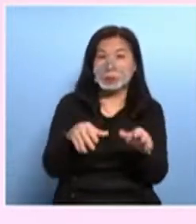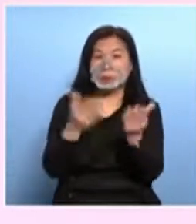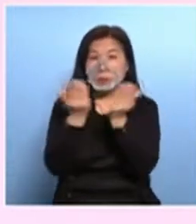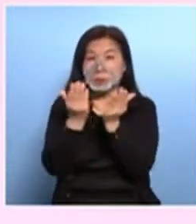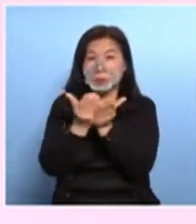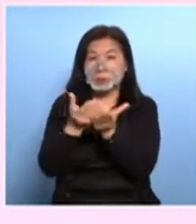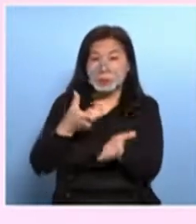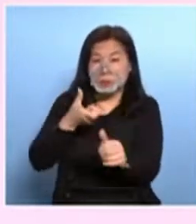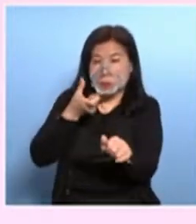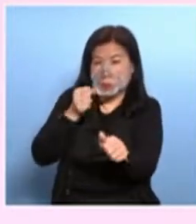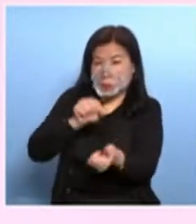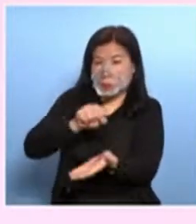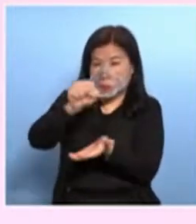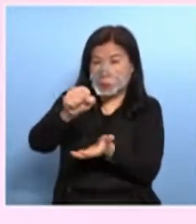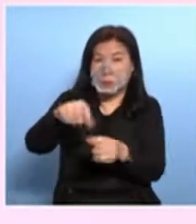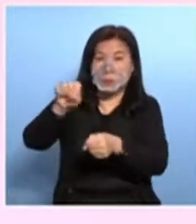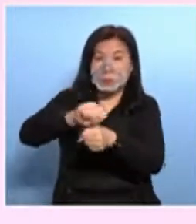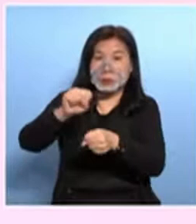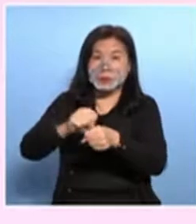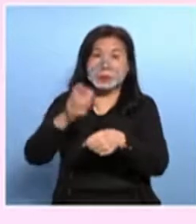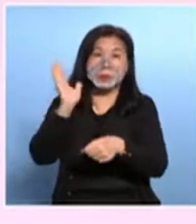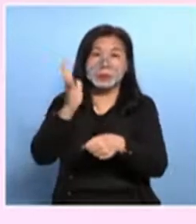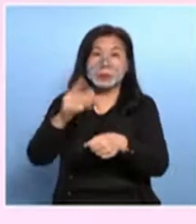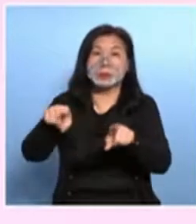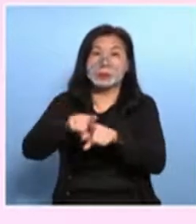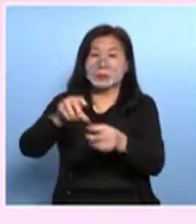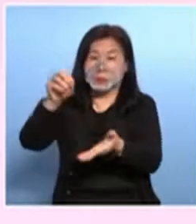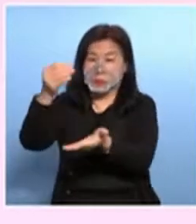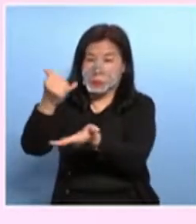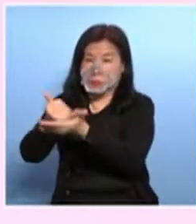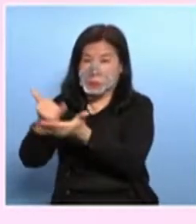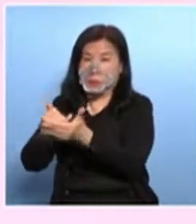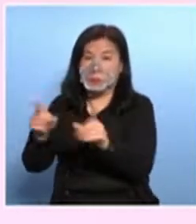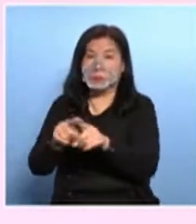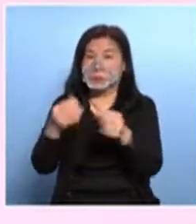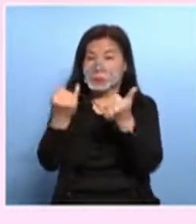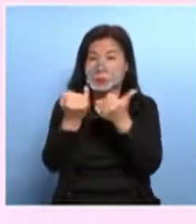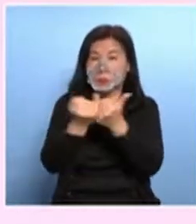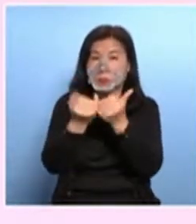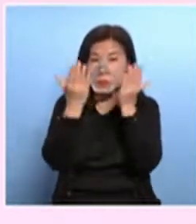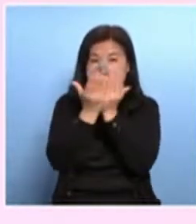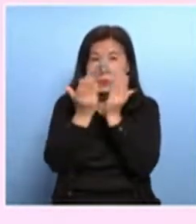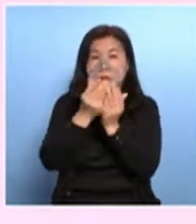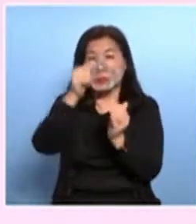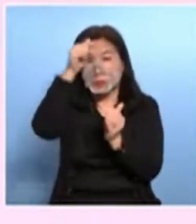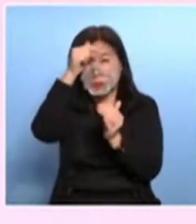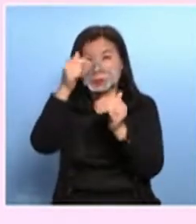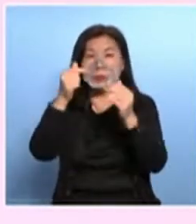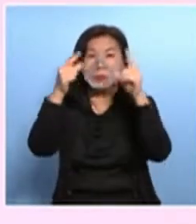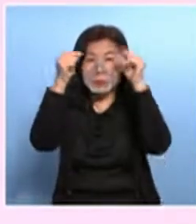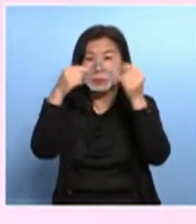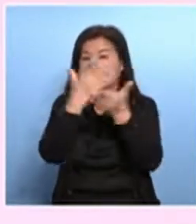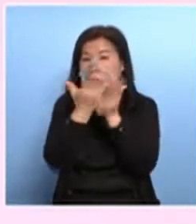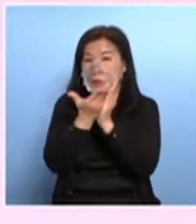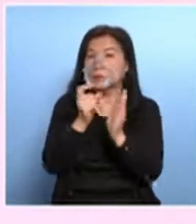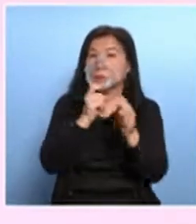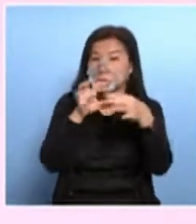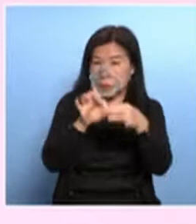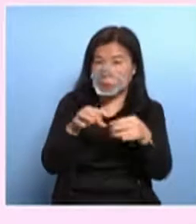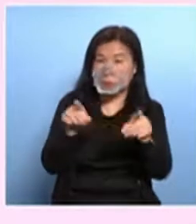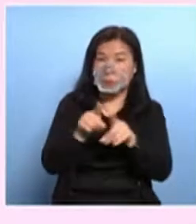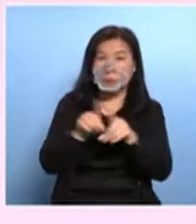Designated Professions sectors to provide subsidies for students to take self-financing undergraduate programs on